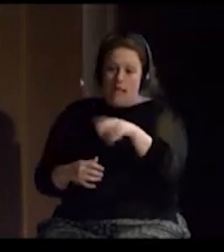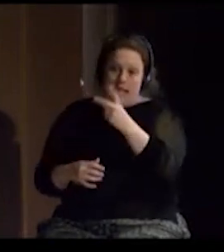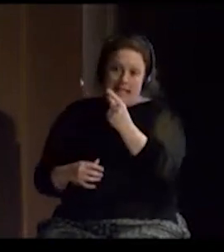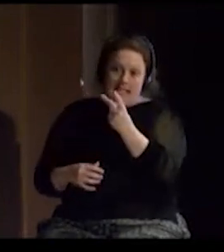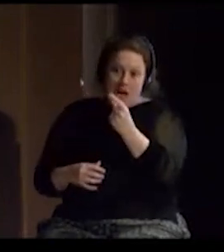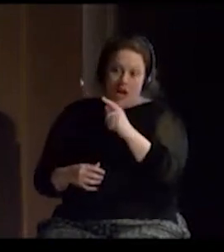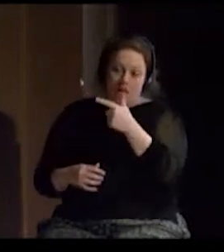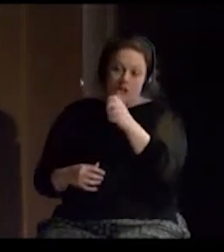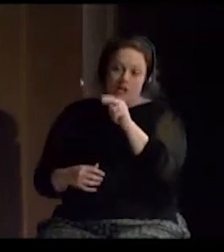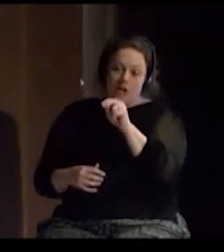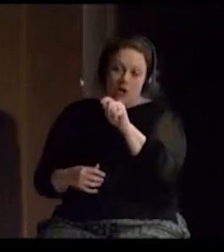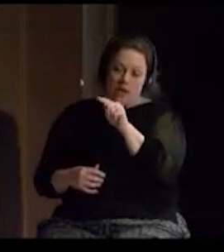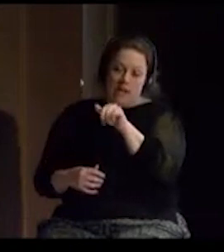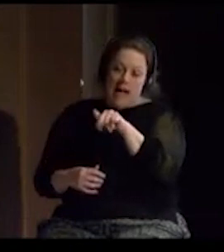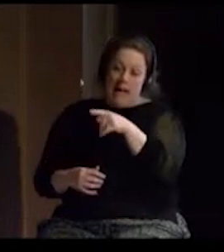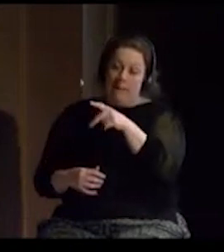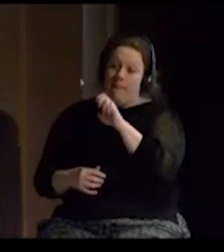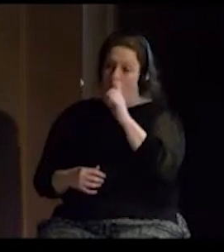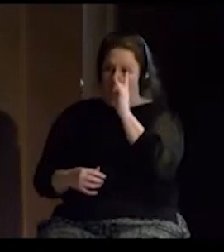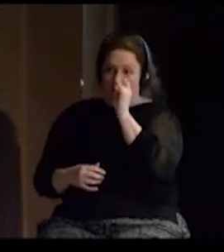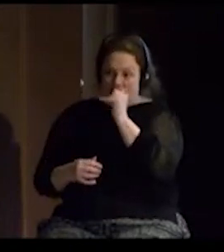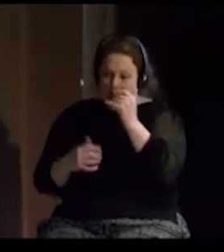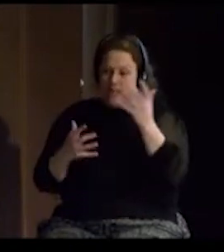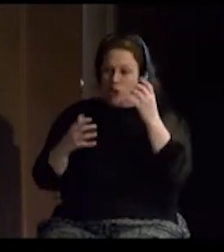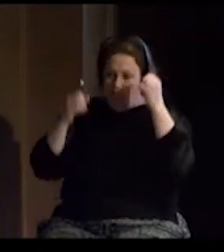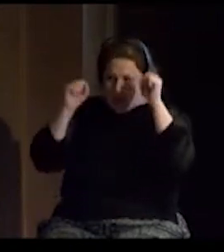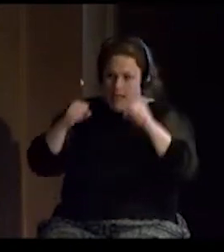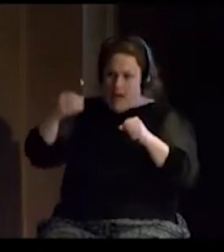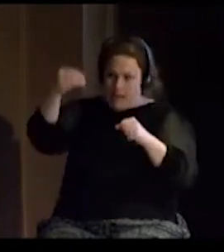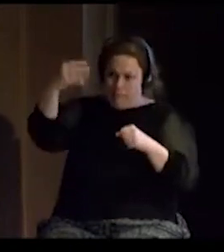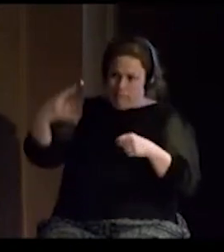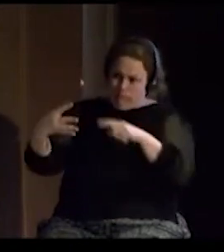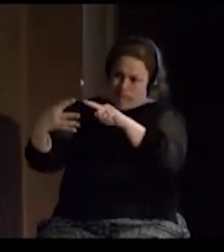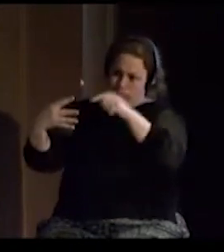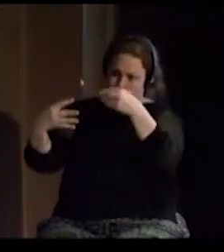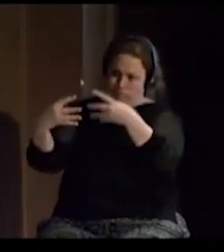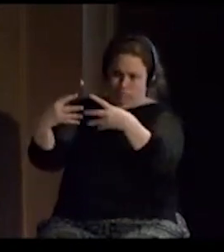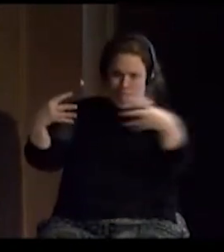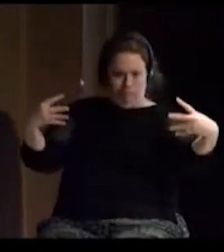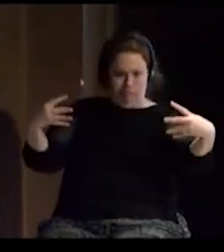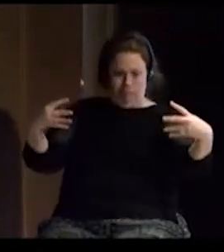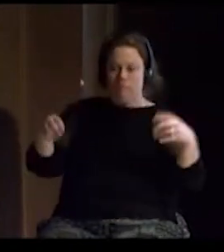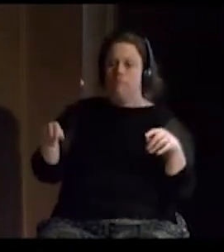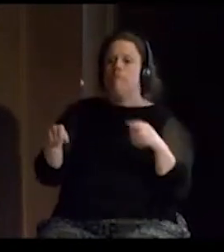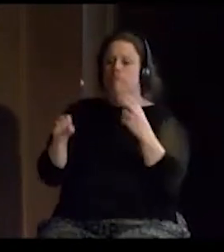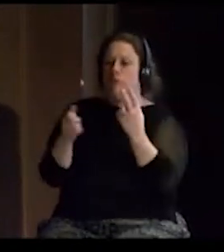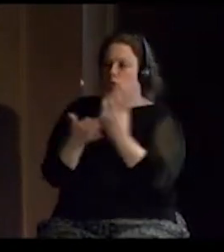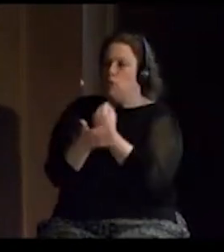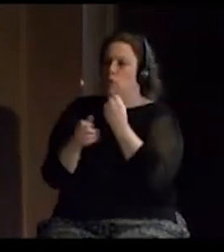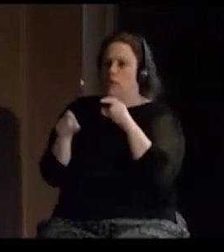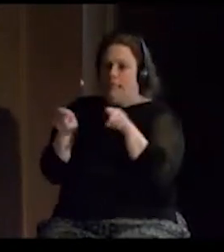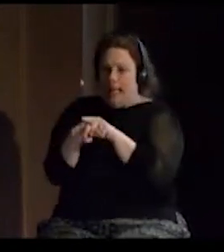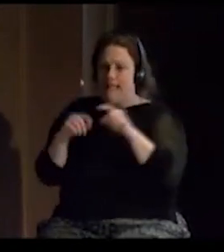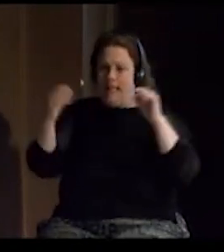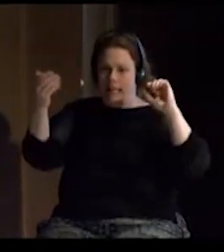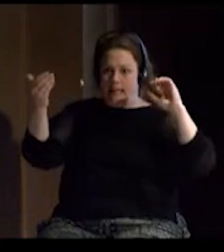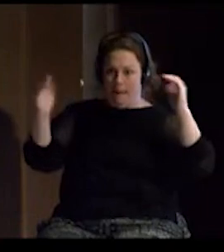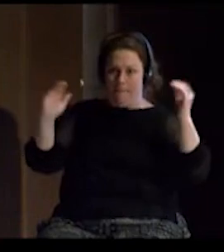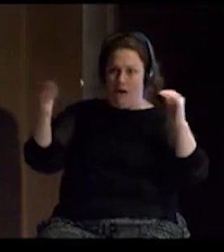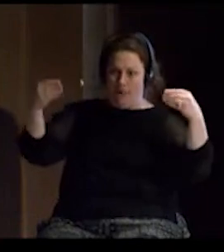genotype looks like. So we can use mutton as a